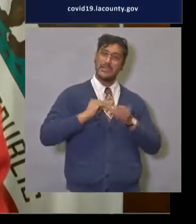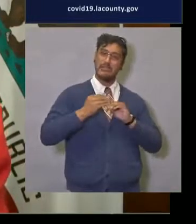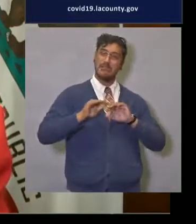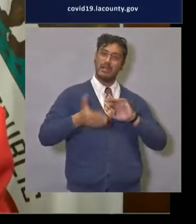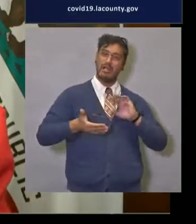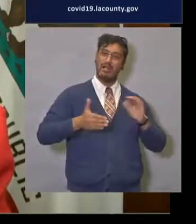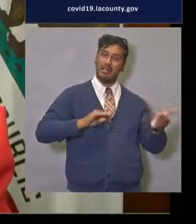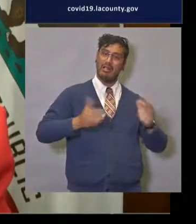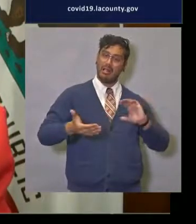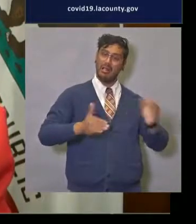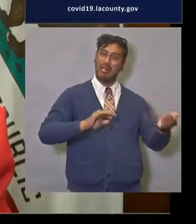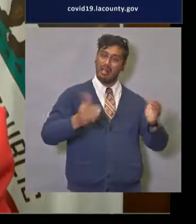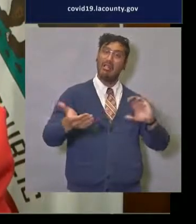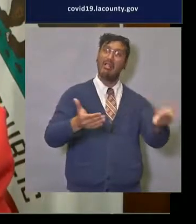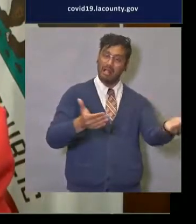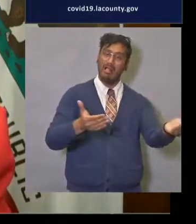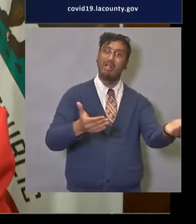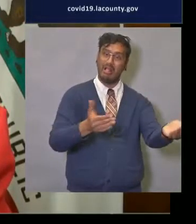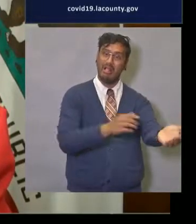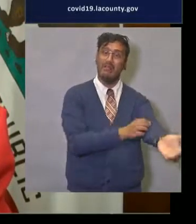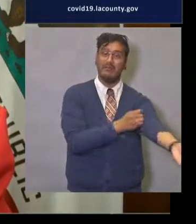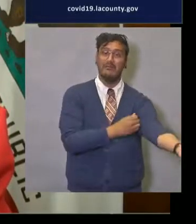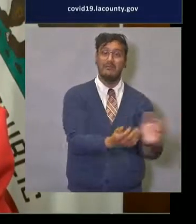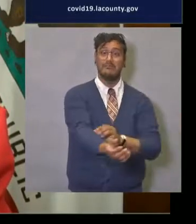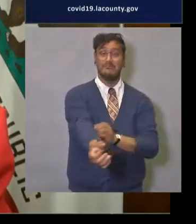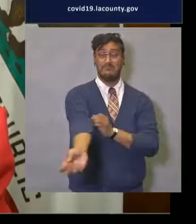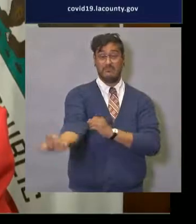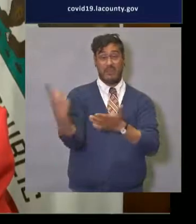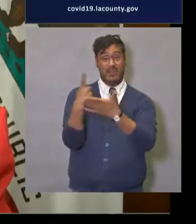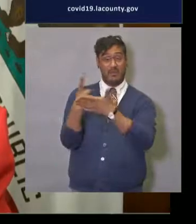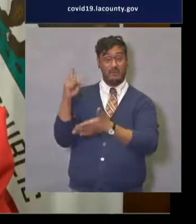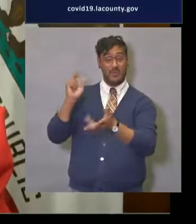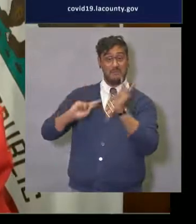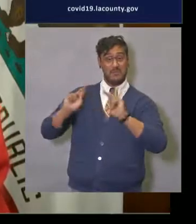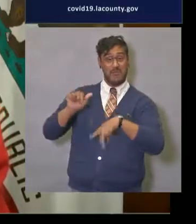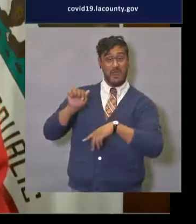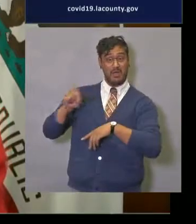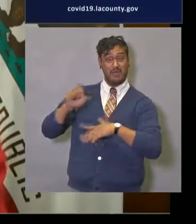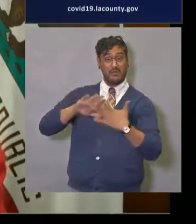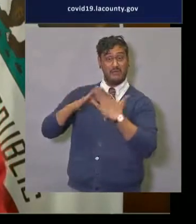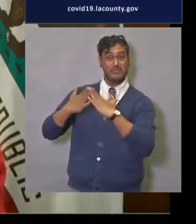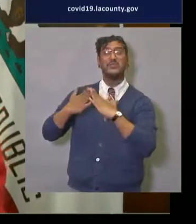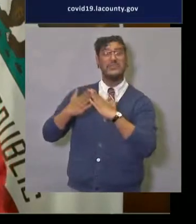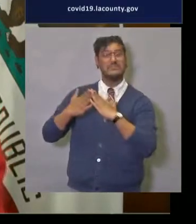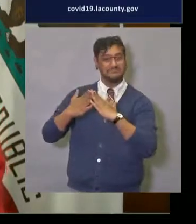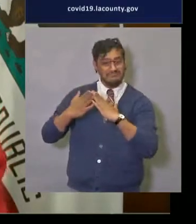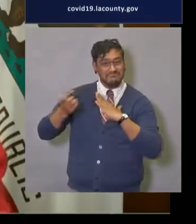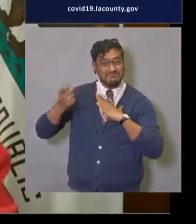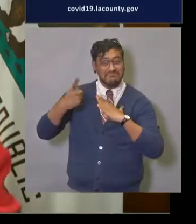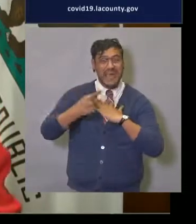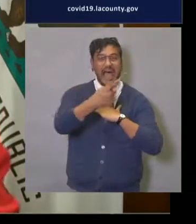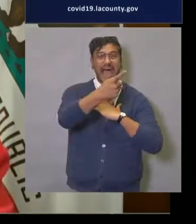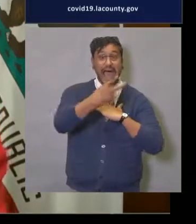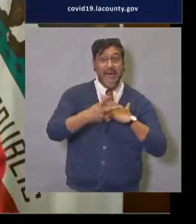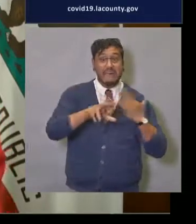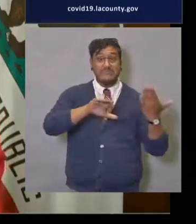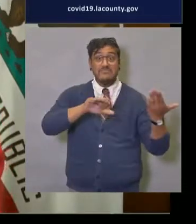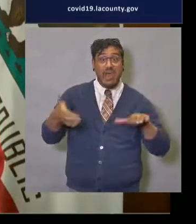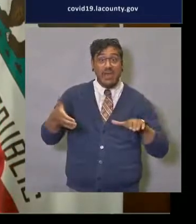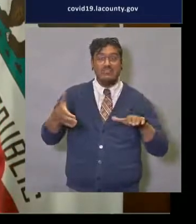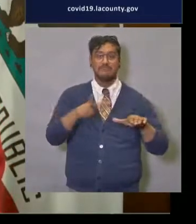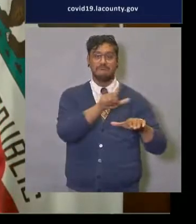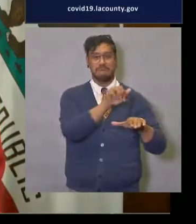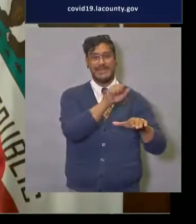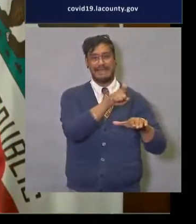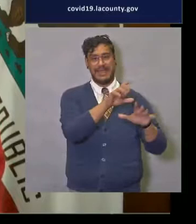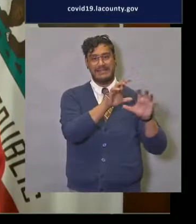the virus. Last week alone, those in the Latinx community accounted for almost half of the deaths in the county of Los Angeles. And